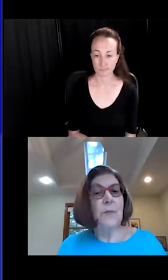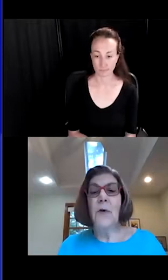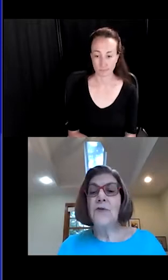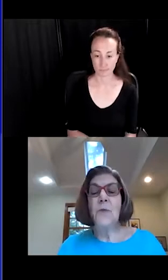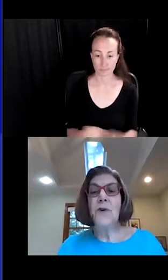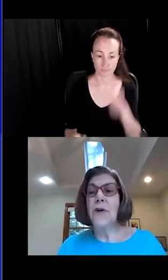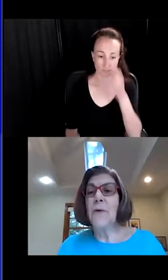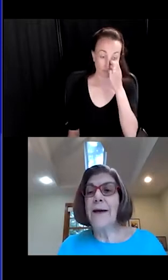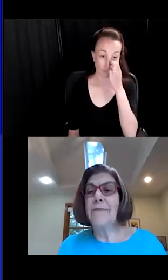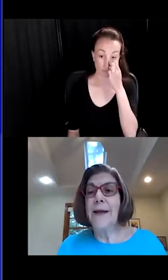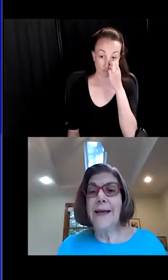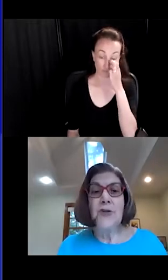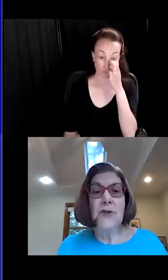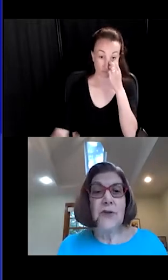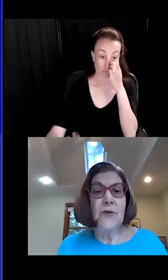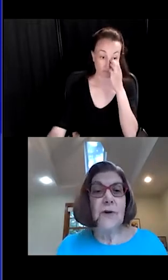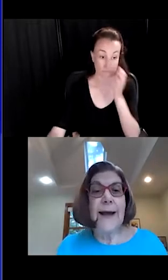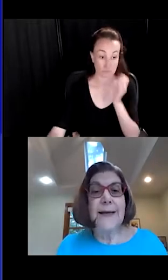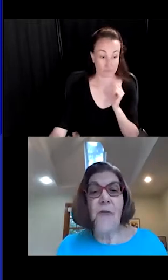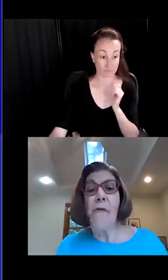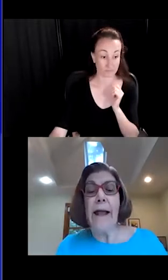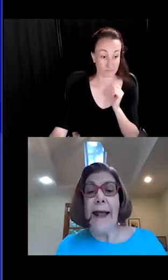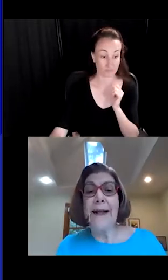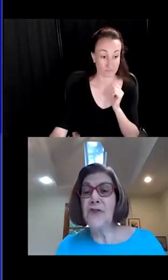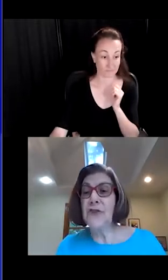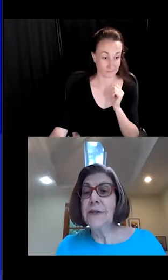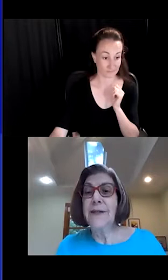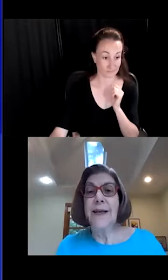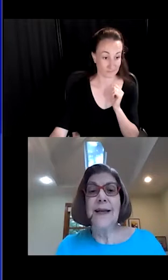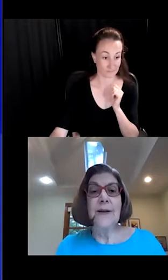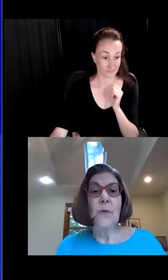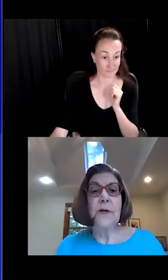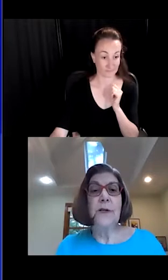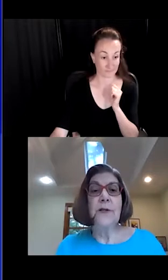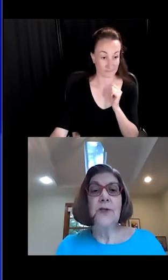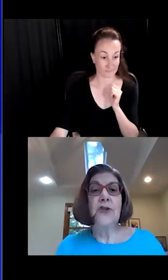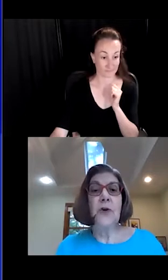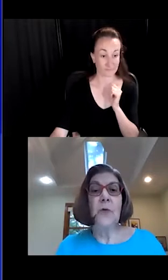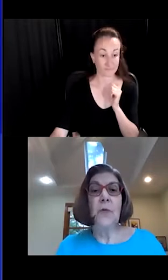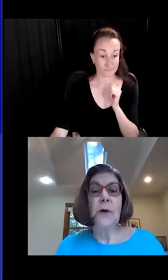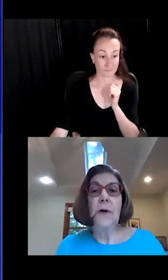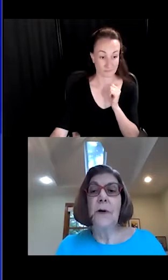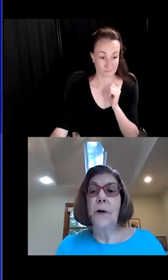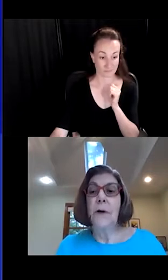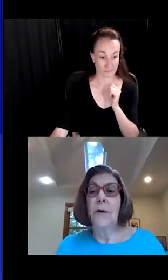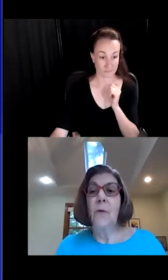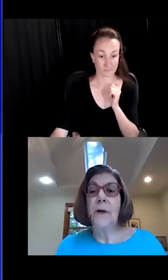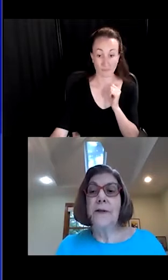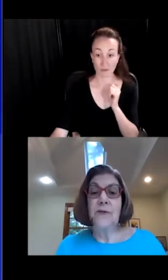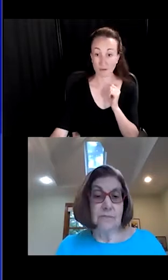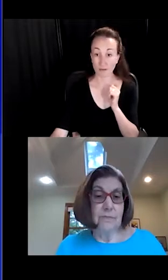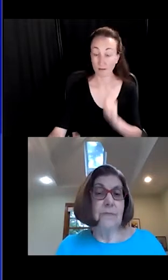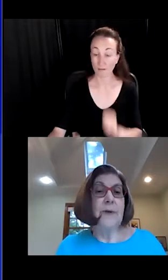For the poll to work, you have to enter your answer, and it will show